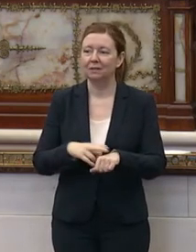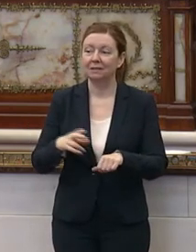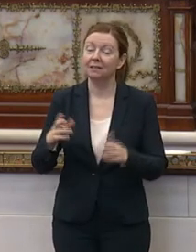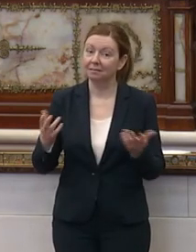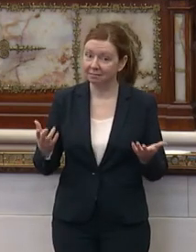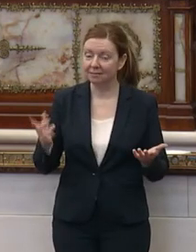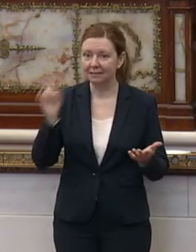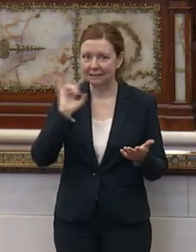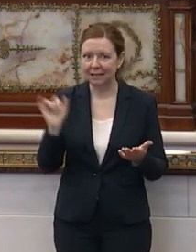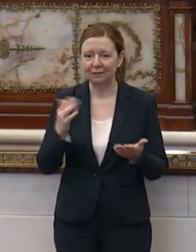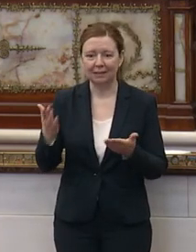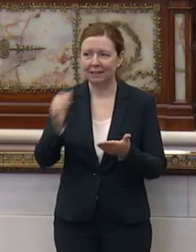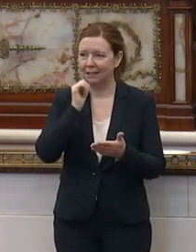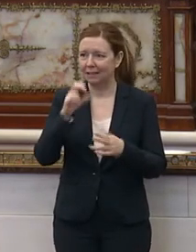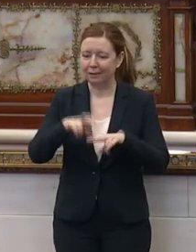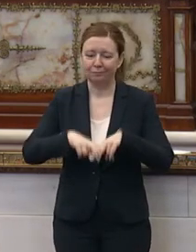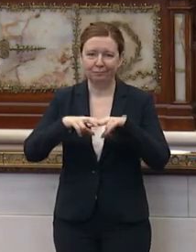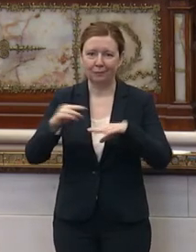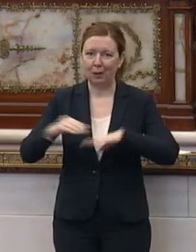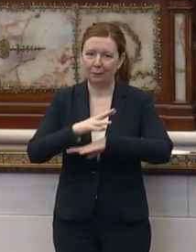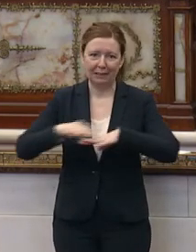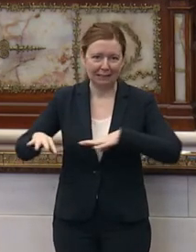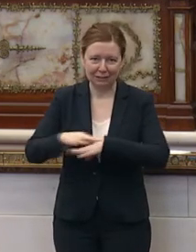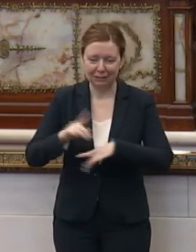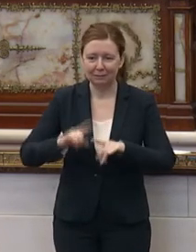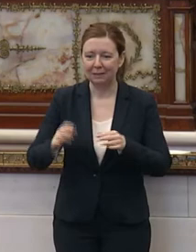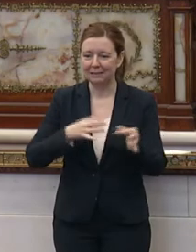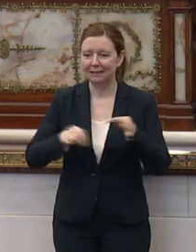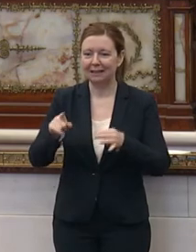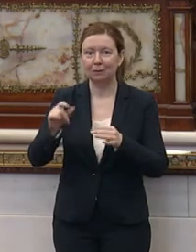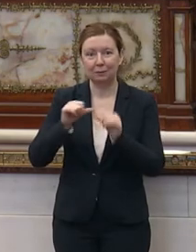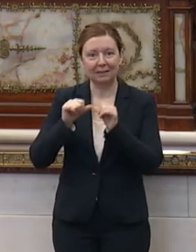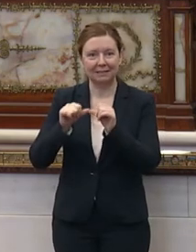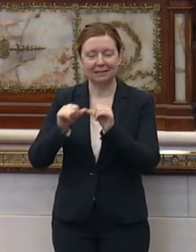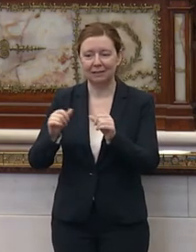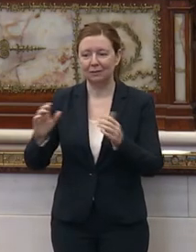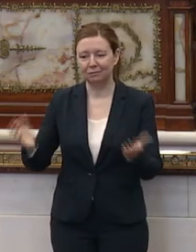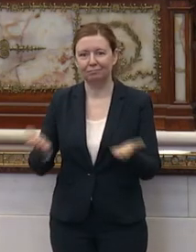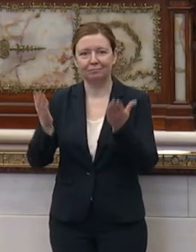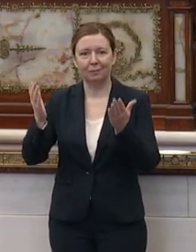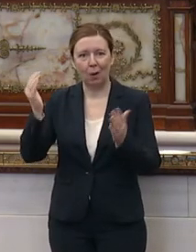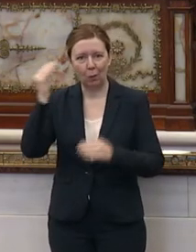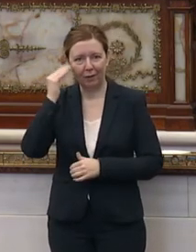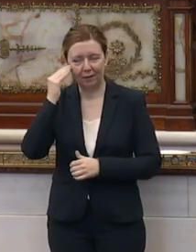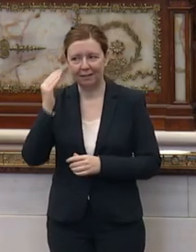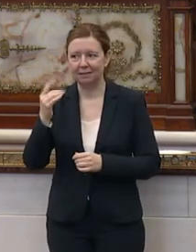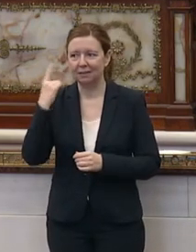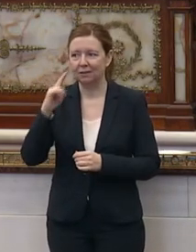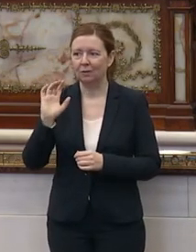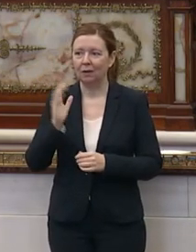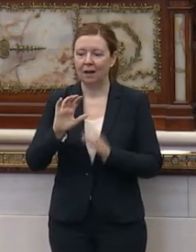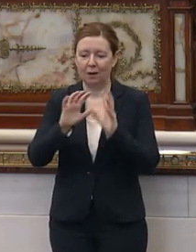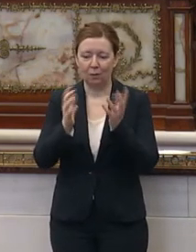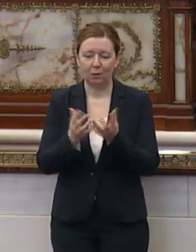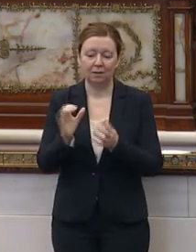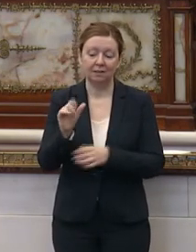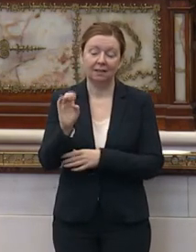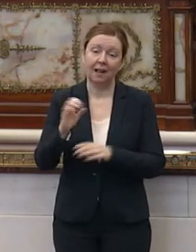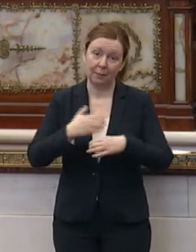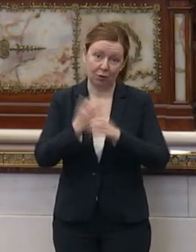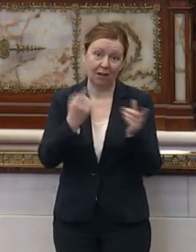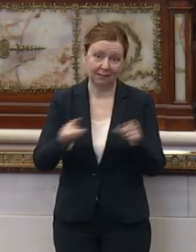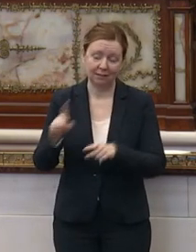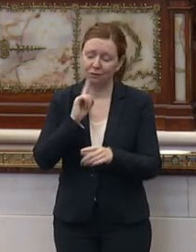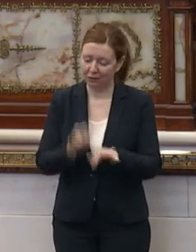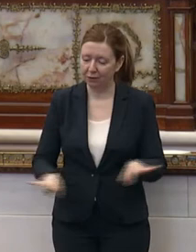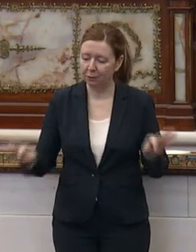of it, he won't be sitting on a beach somewhere, but instead he'll be continuing to raise awareness for our world's climate crisis.